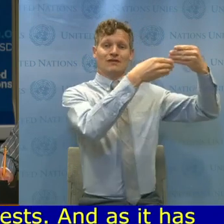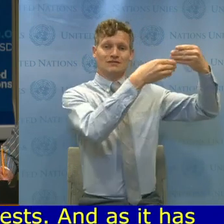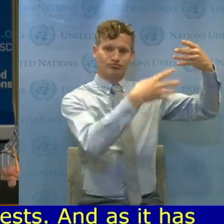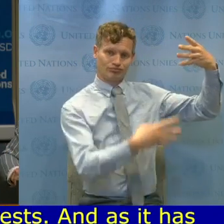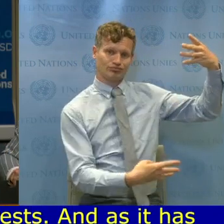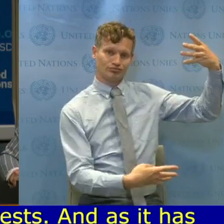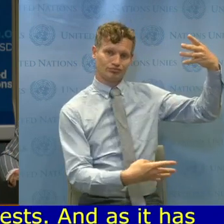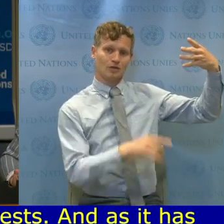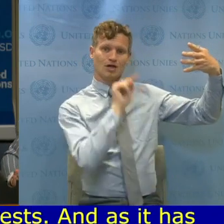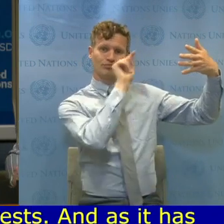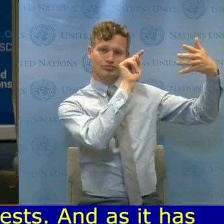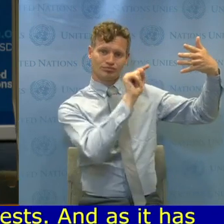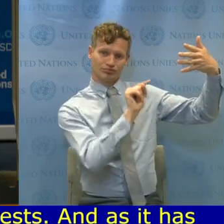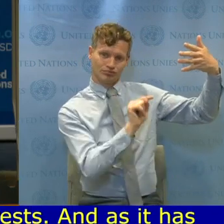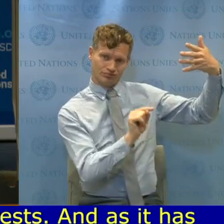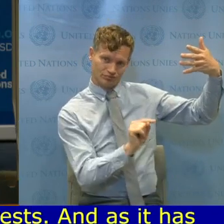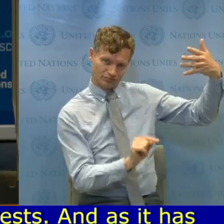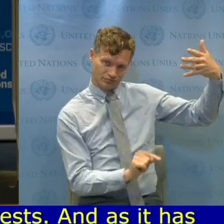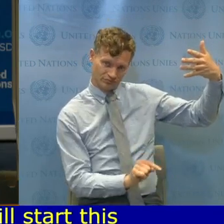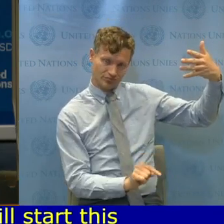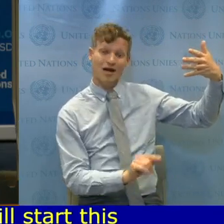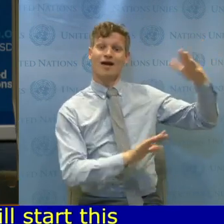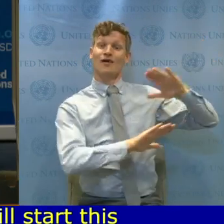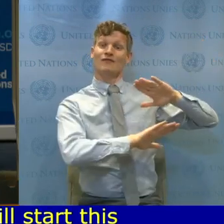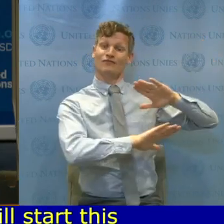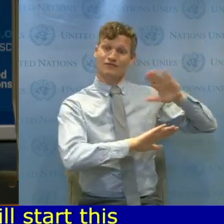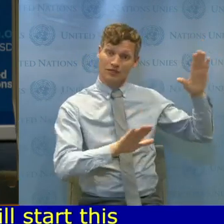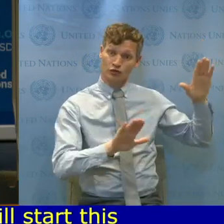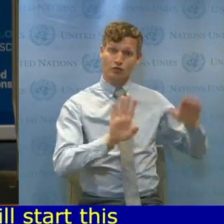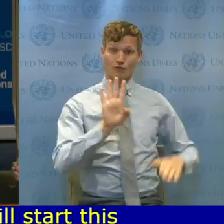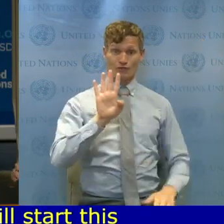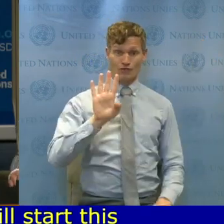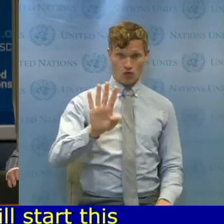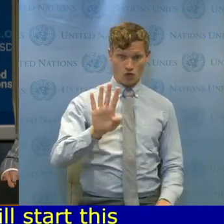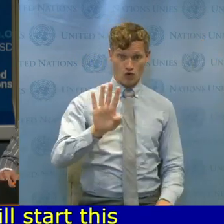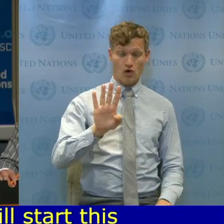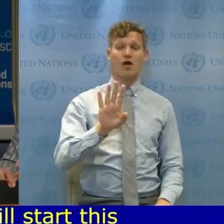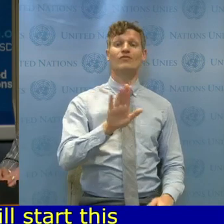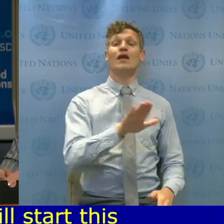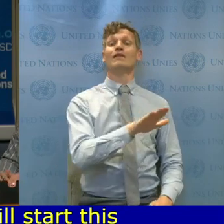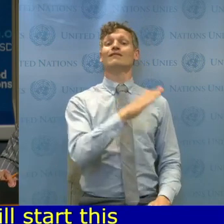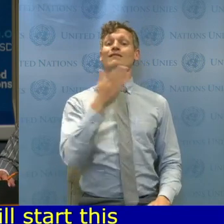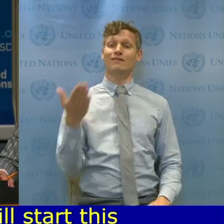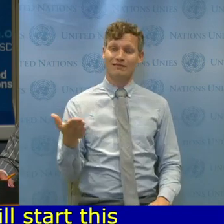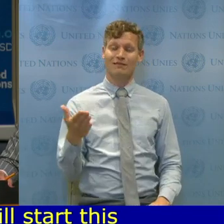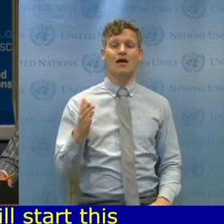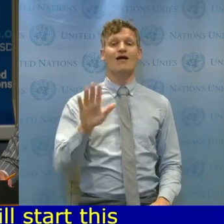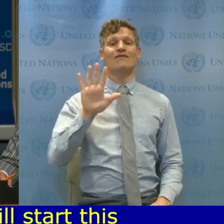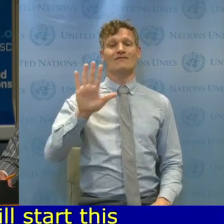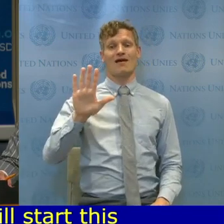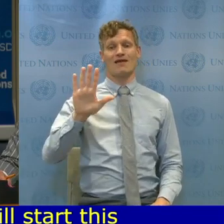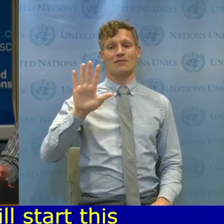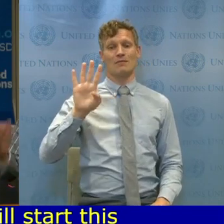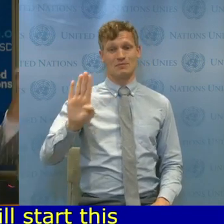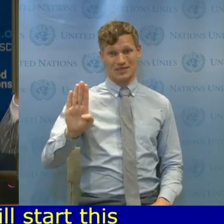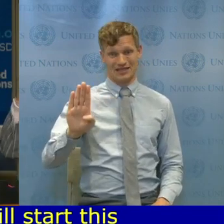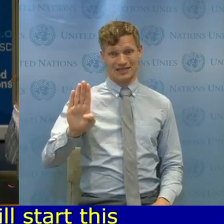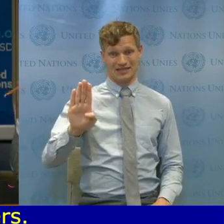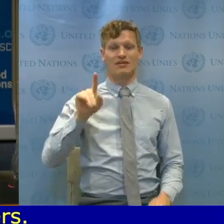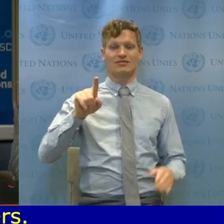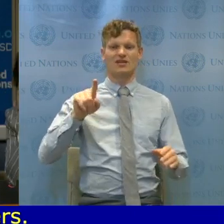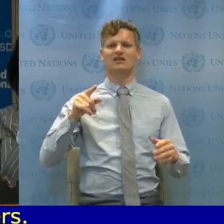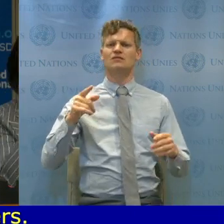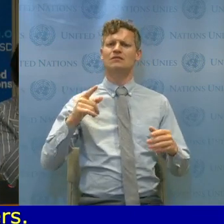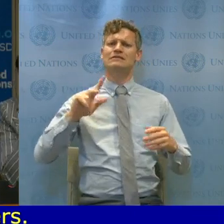agenda item 5B, the roundtable 2 on social inclusion and the right to the highest attainable